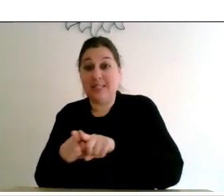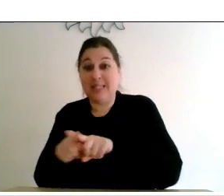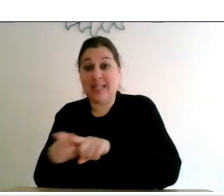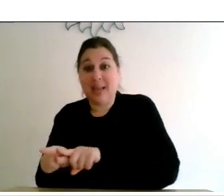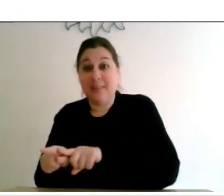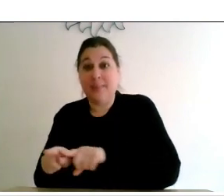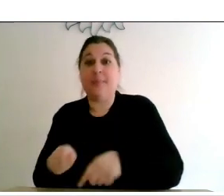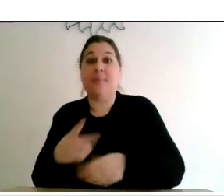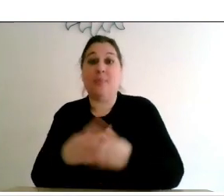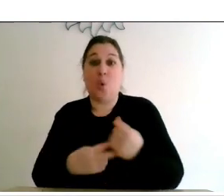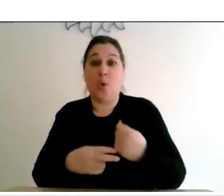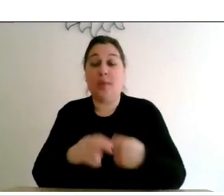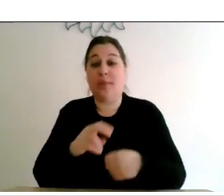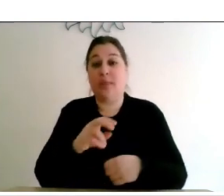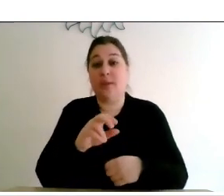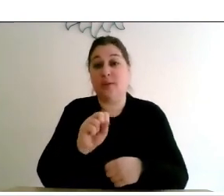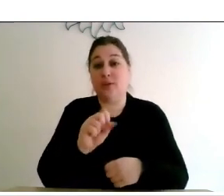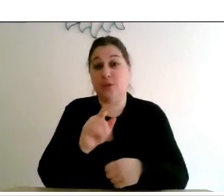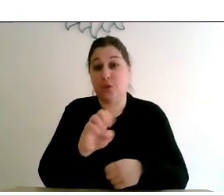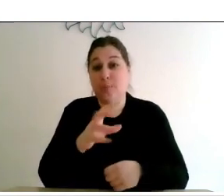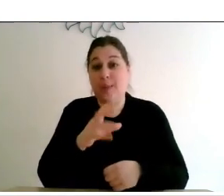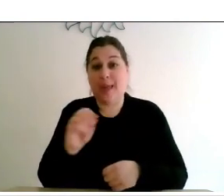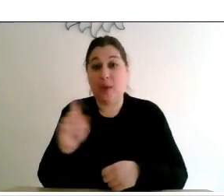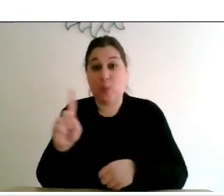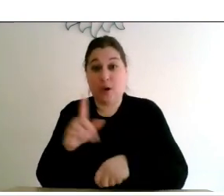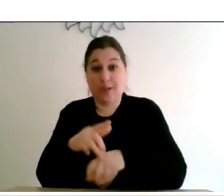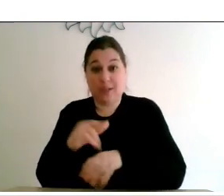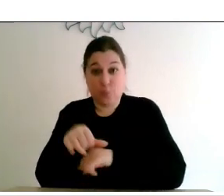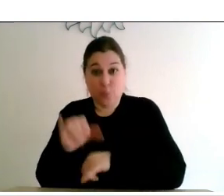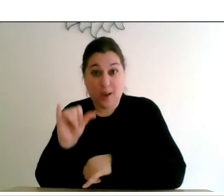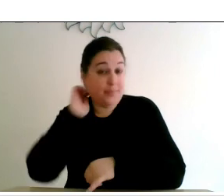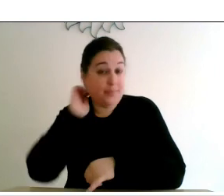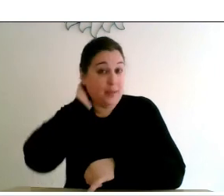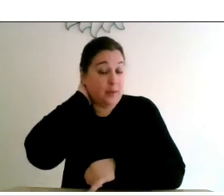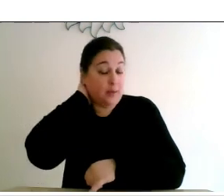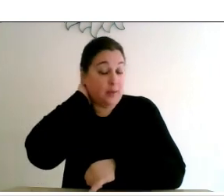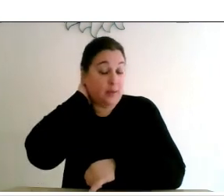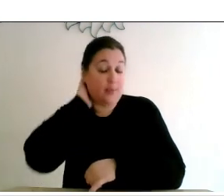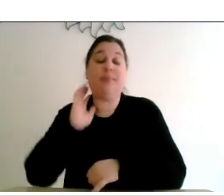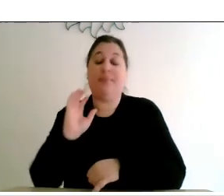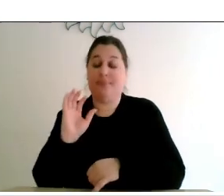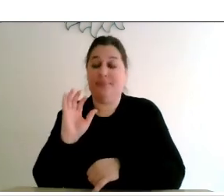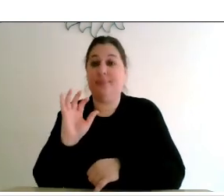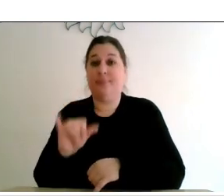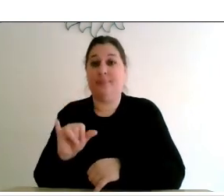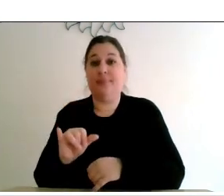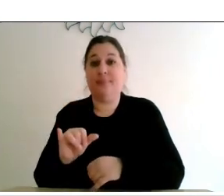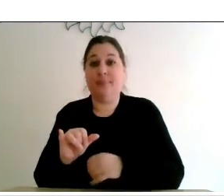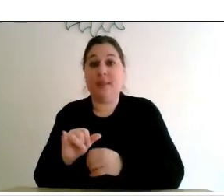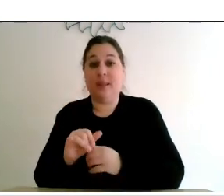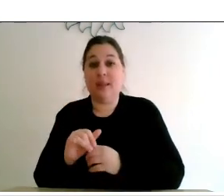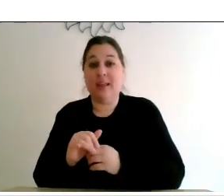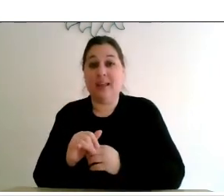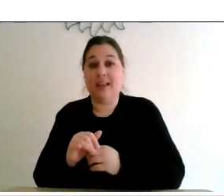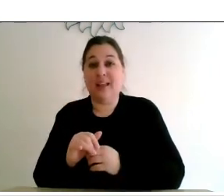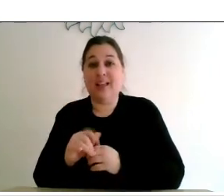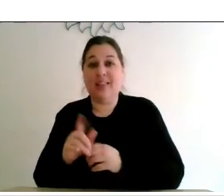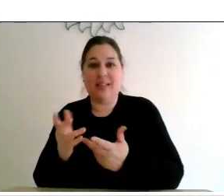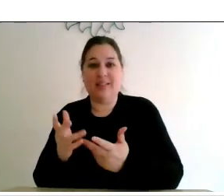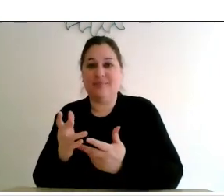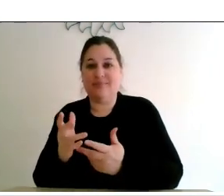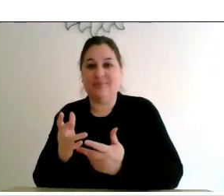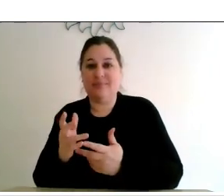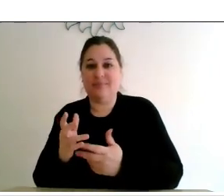slope, but different y-intercepts because they're at different parts. They have different,